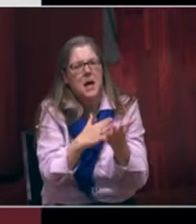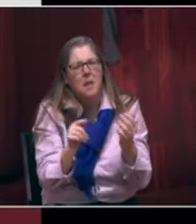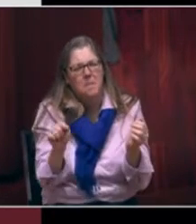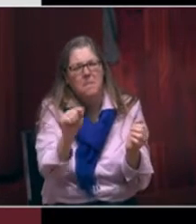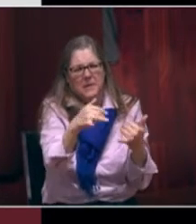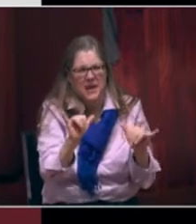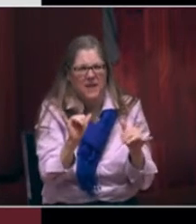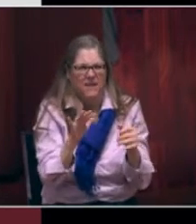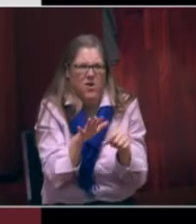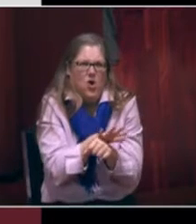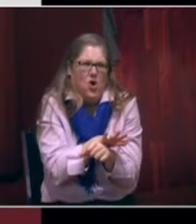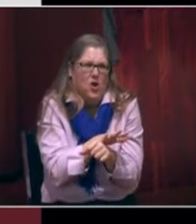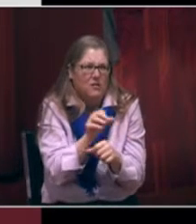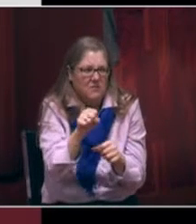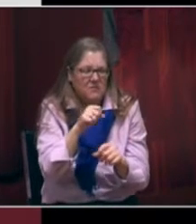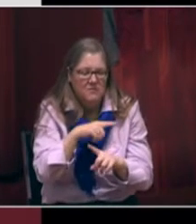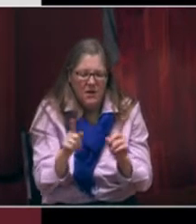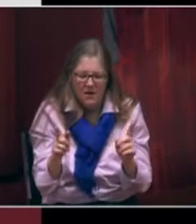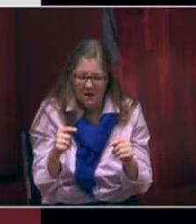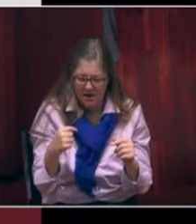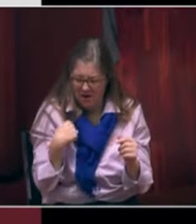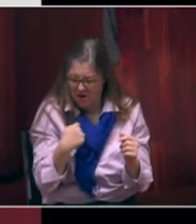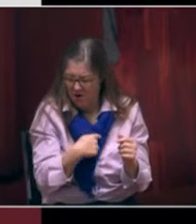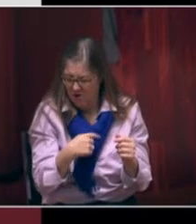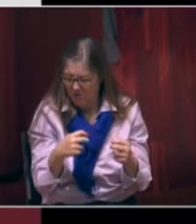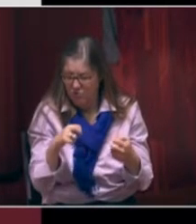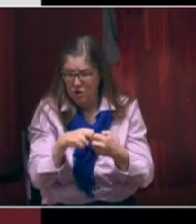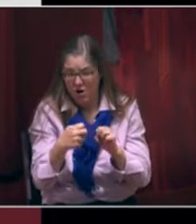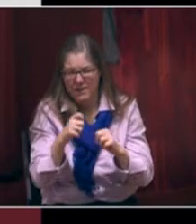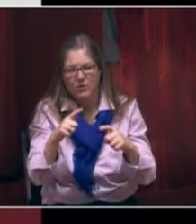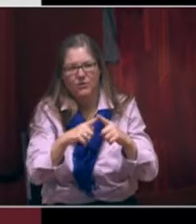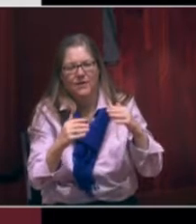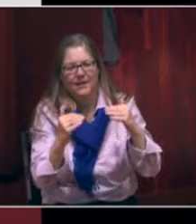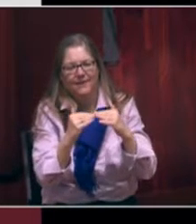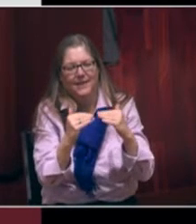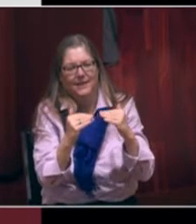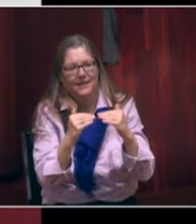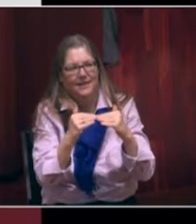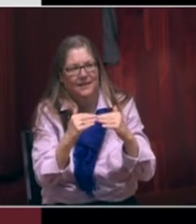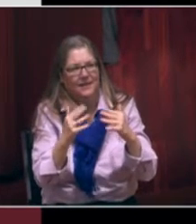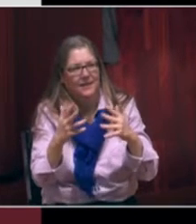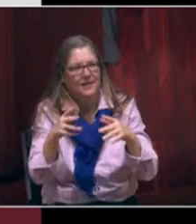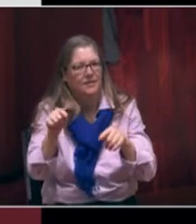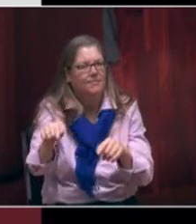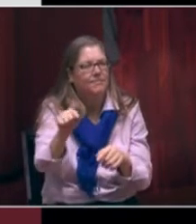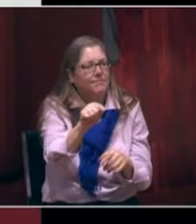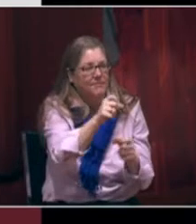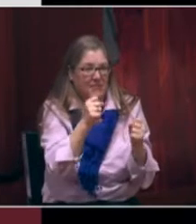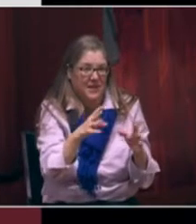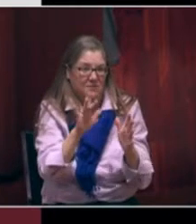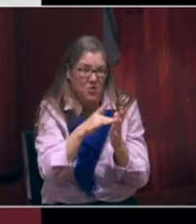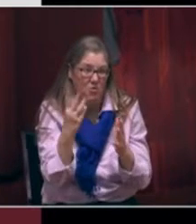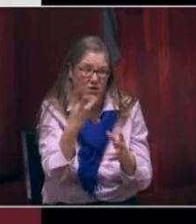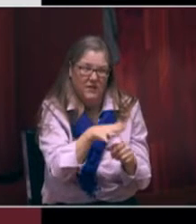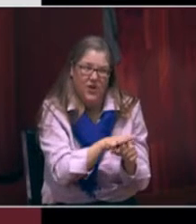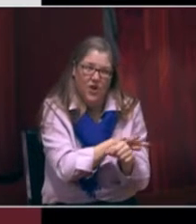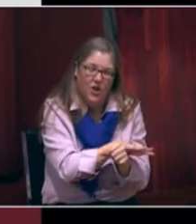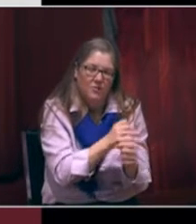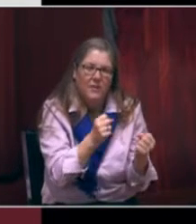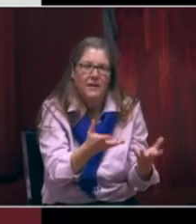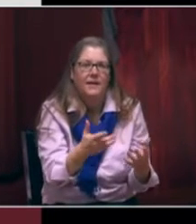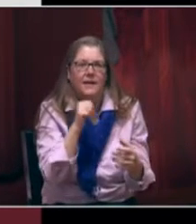space, and our problem is to now sort of even that space out. We have lots of space in the Midwest again, not